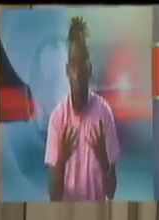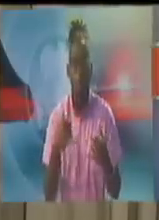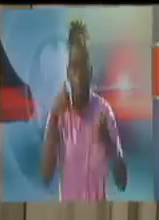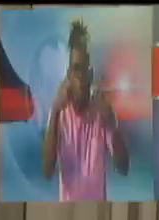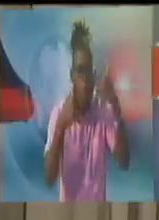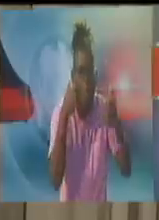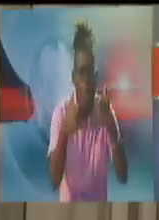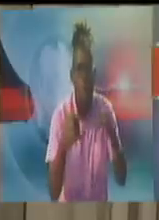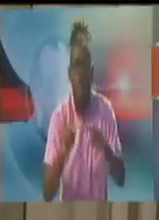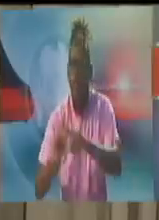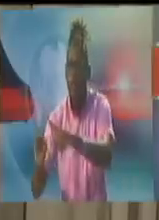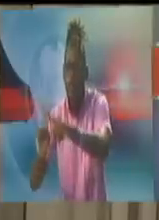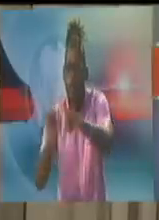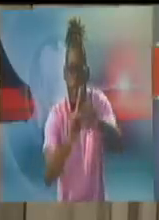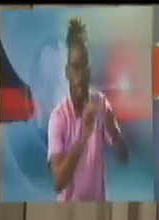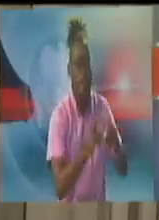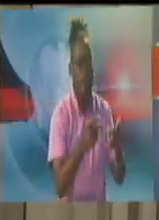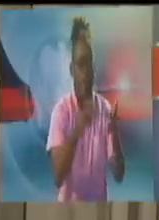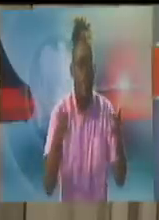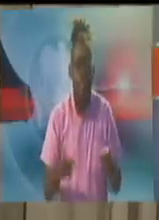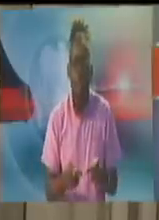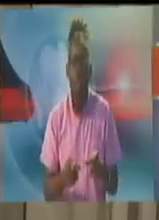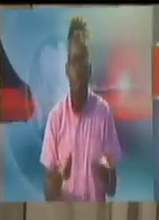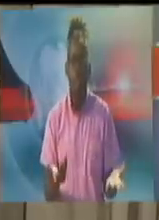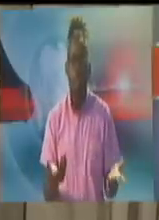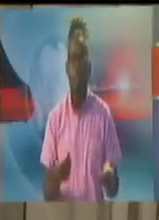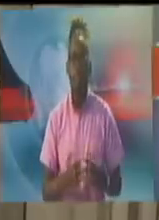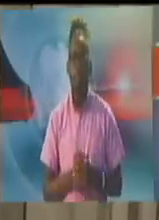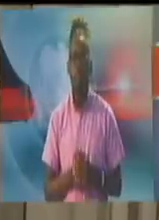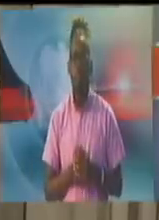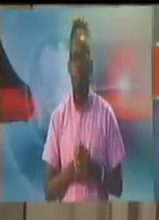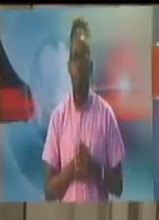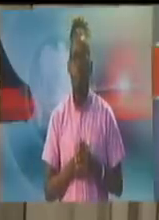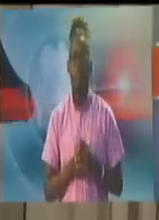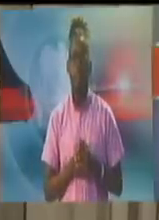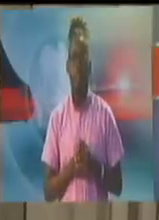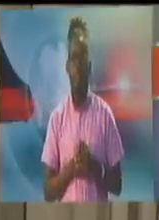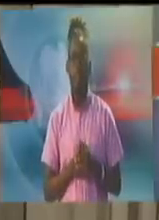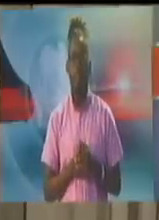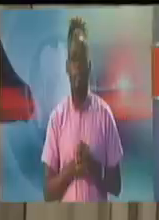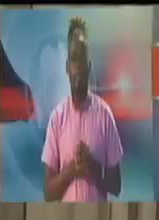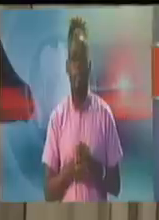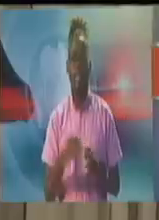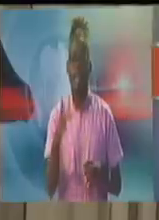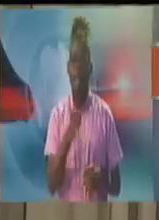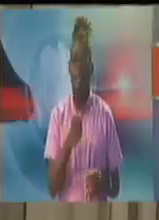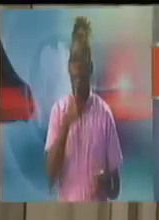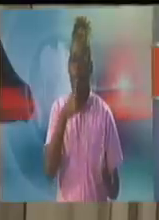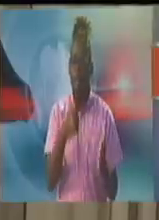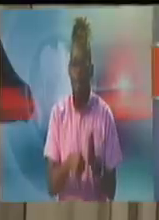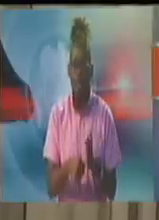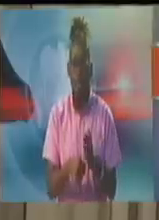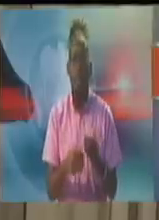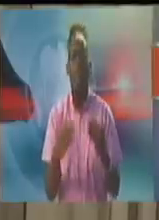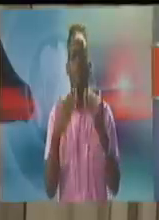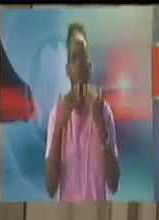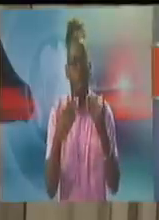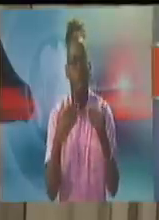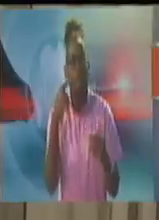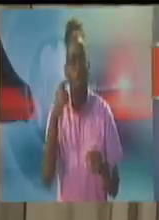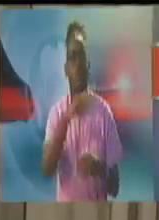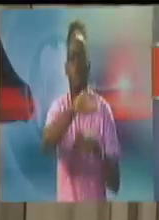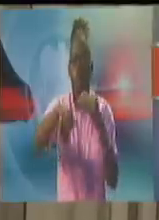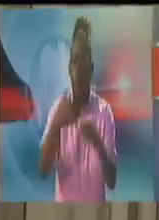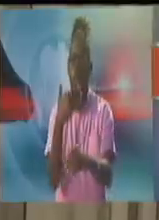these areas. And this morning, I was sent a copy of the approval that was given. Thank you for everyone coming together